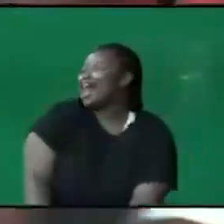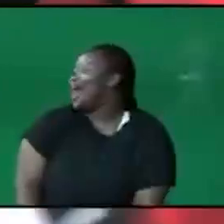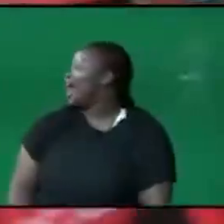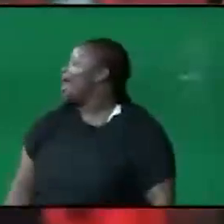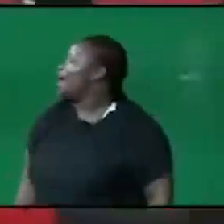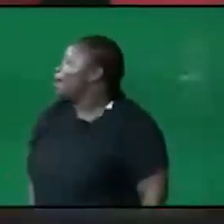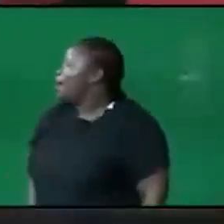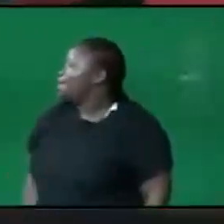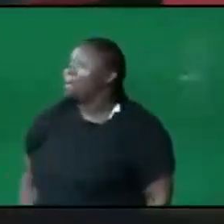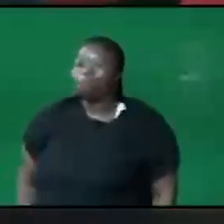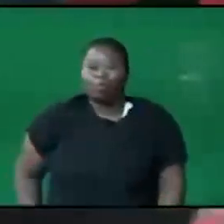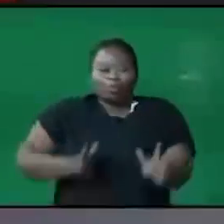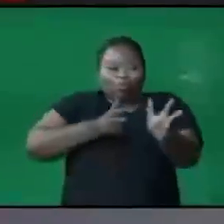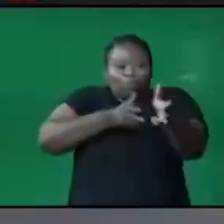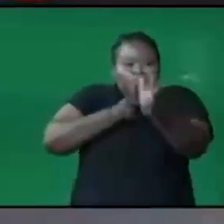Noma